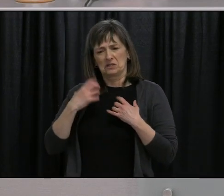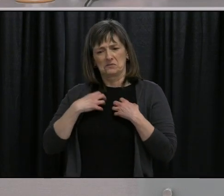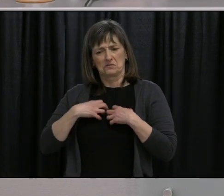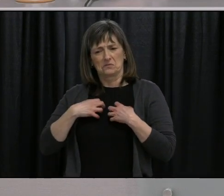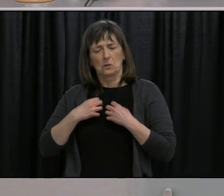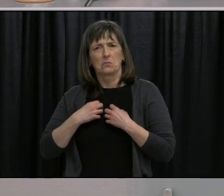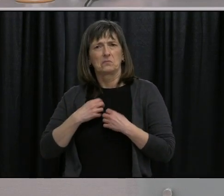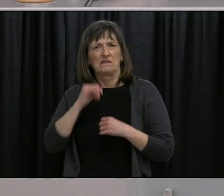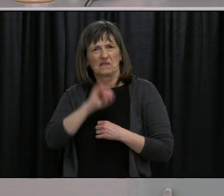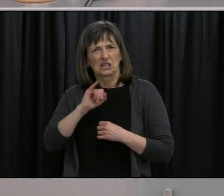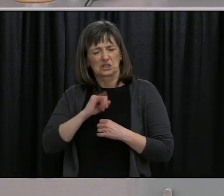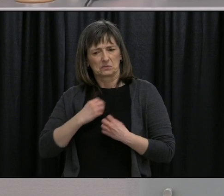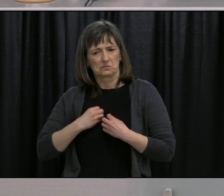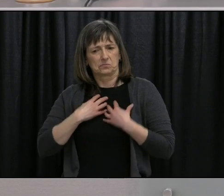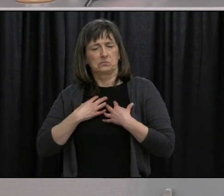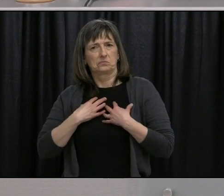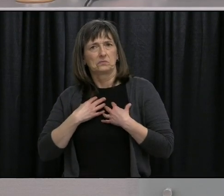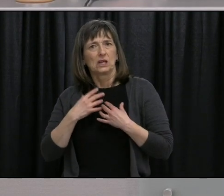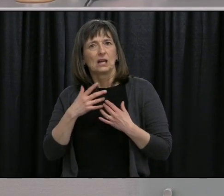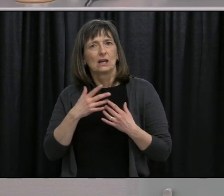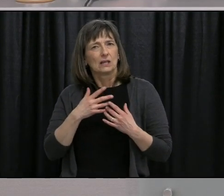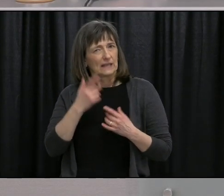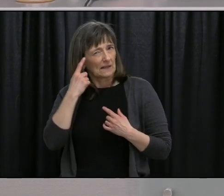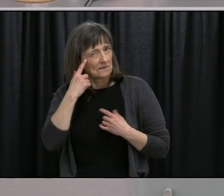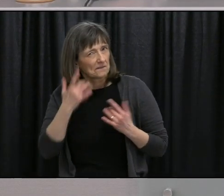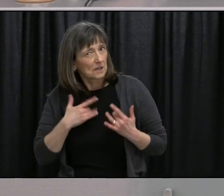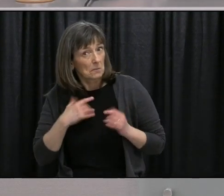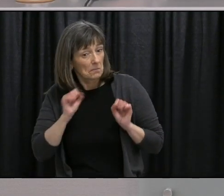any clinicians encountered it with children?